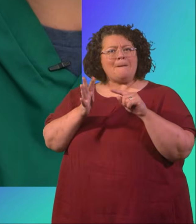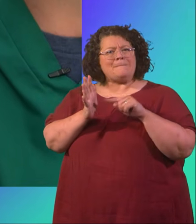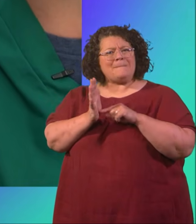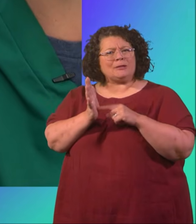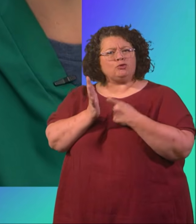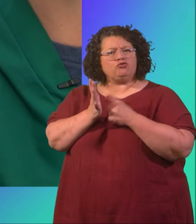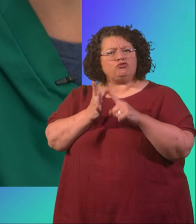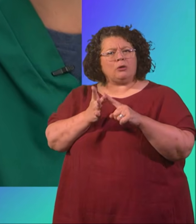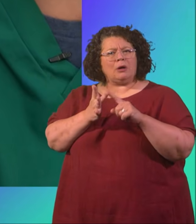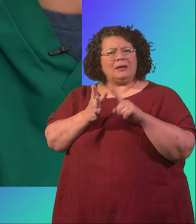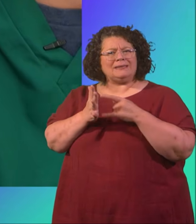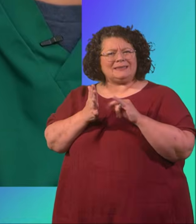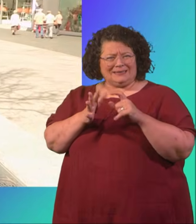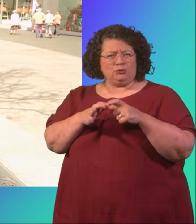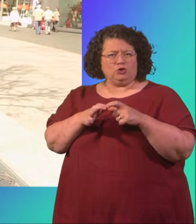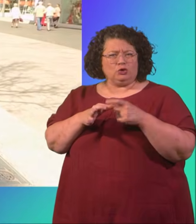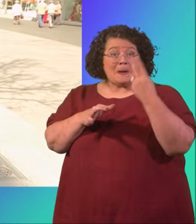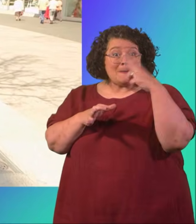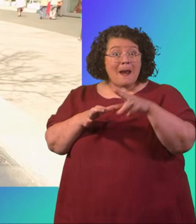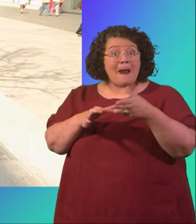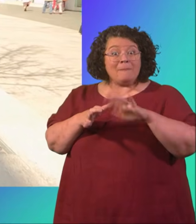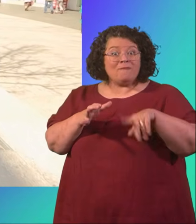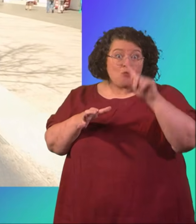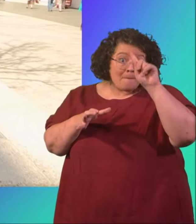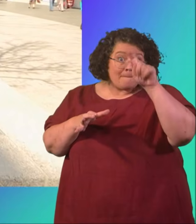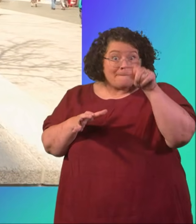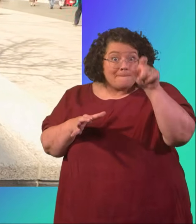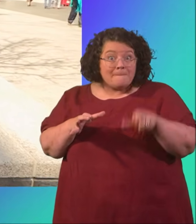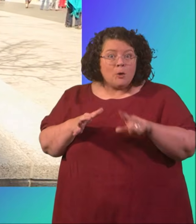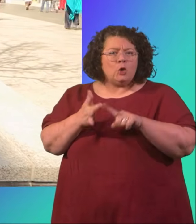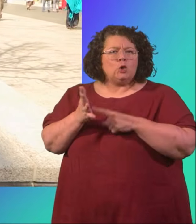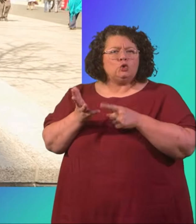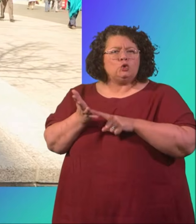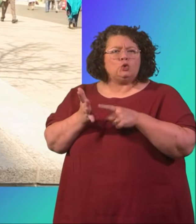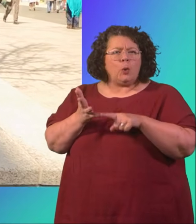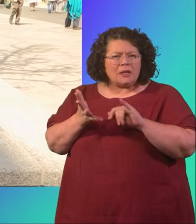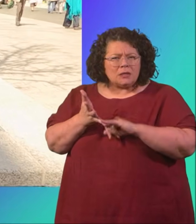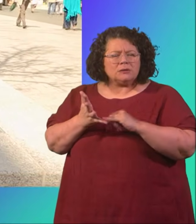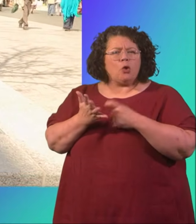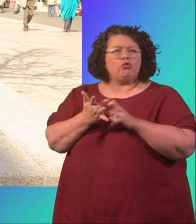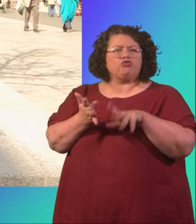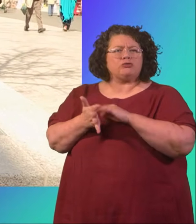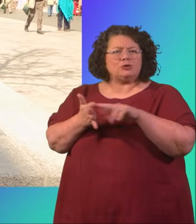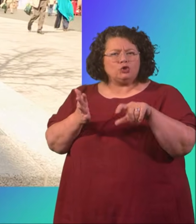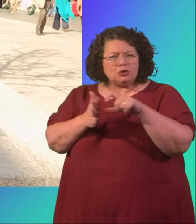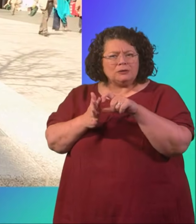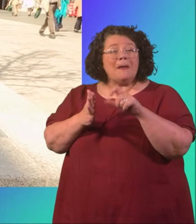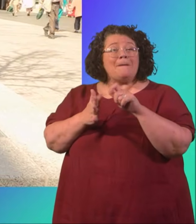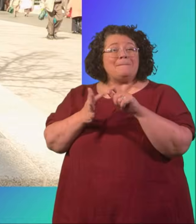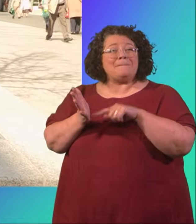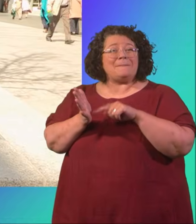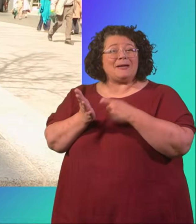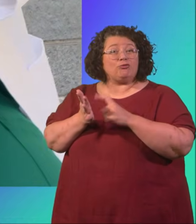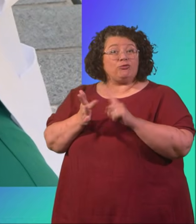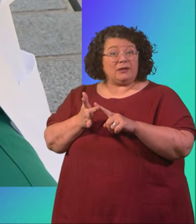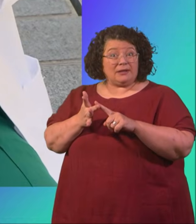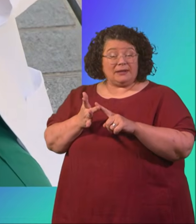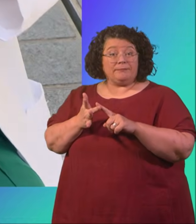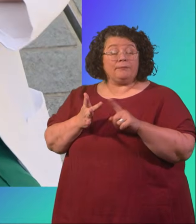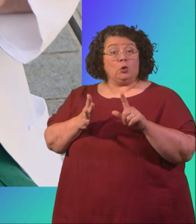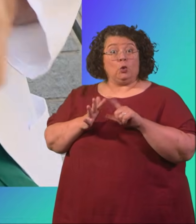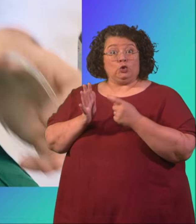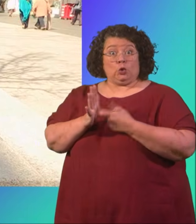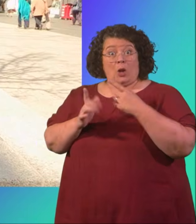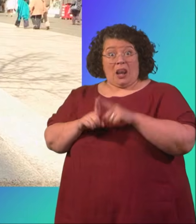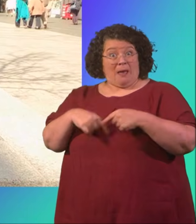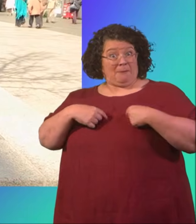its inventor, Julius Richard Petri. Doctors like me use these dishes to grow bacteria and see what lives on our bodies.